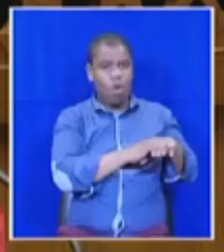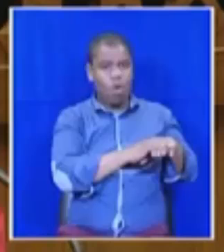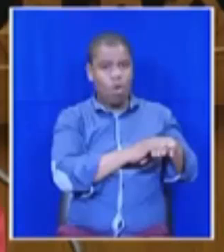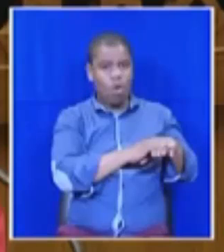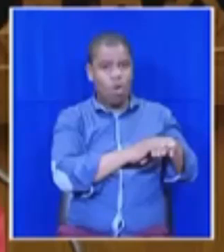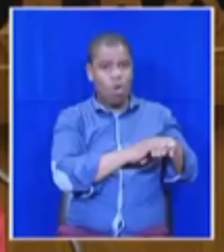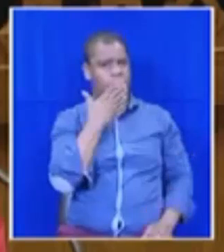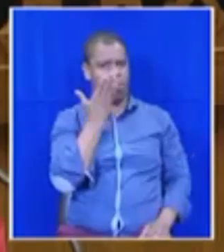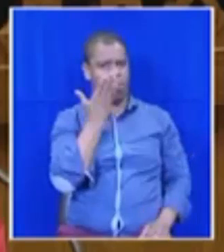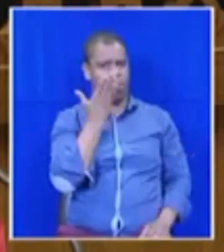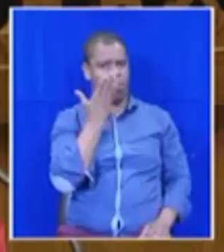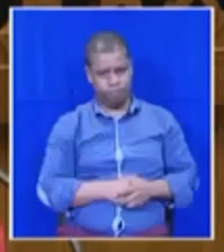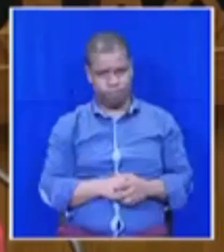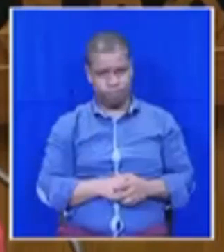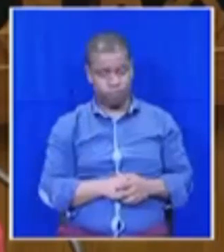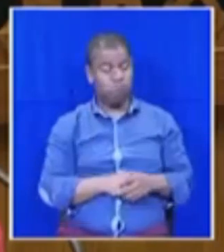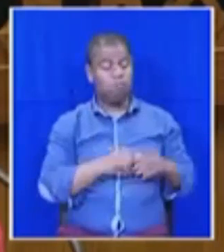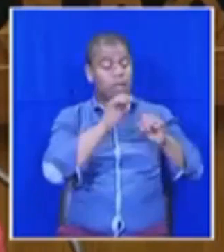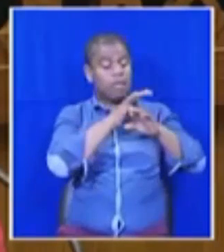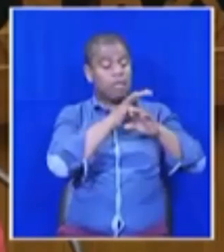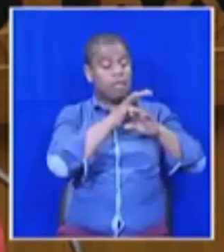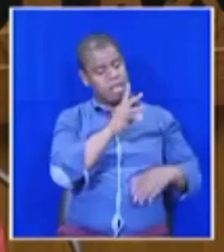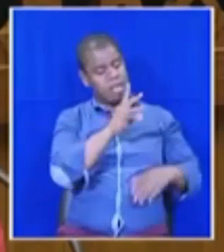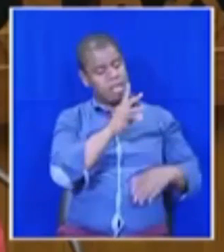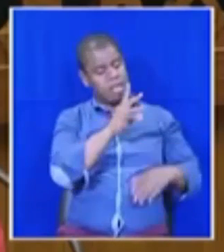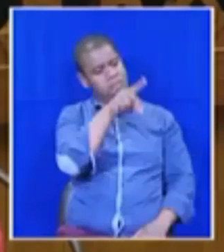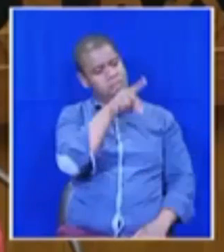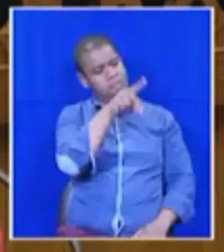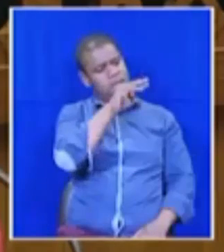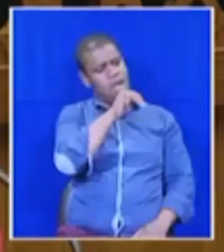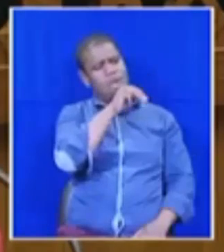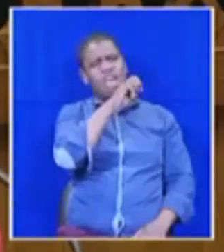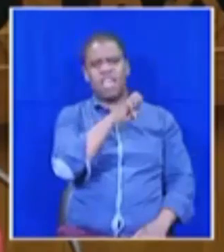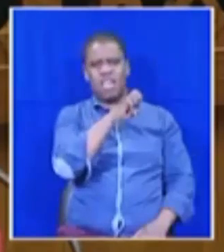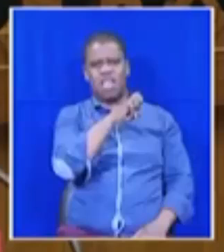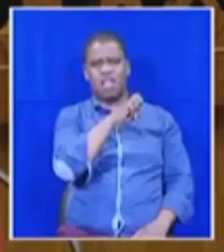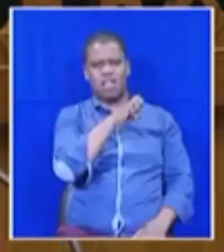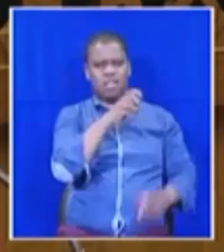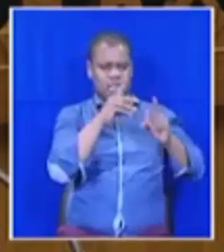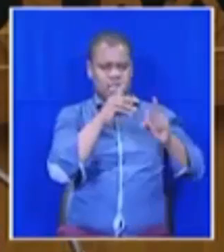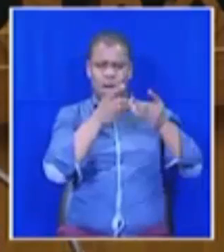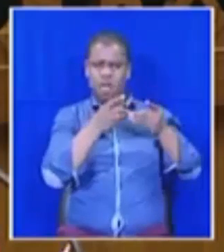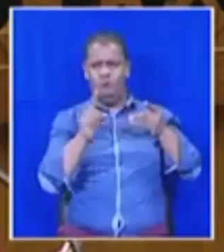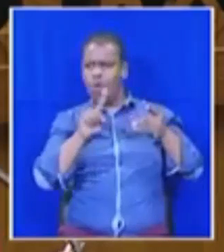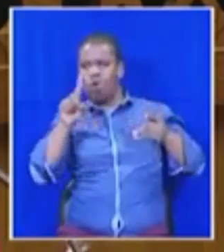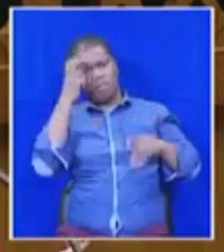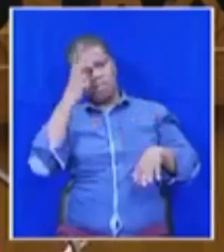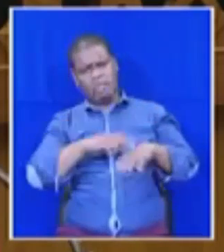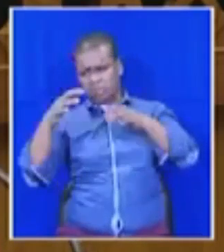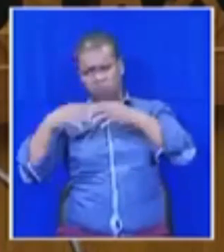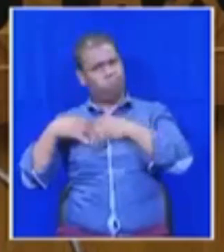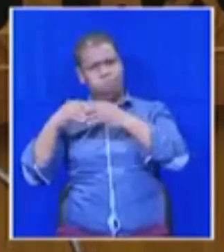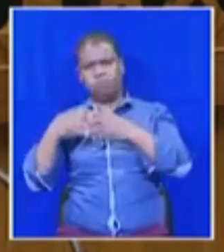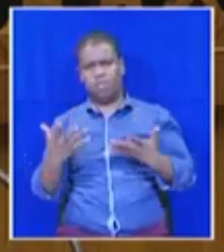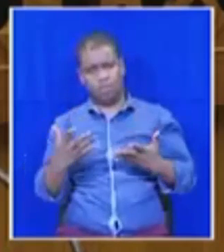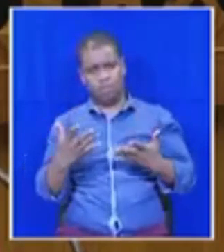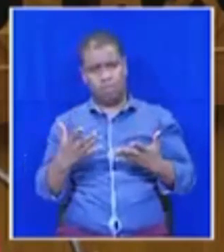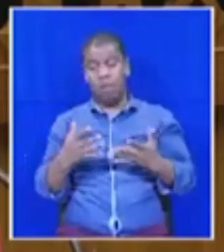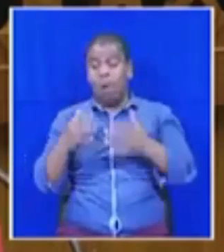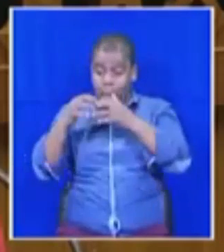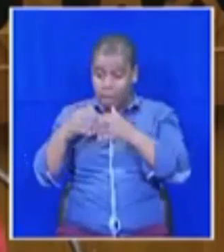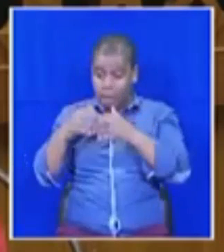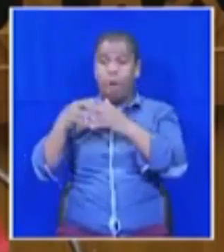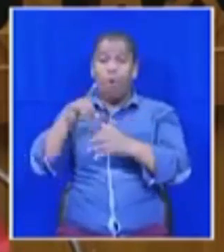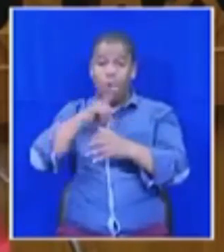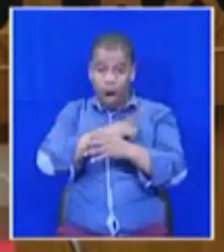It became clear that the DPME as a department is not necessary, to say the least. It's only created for